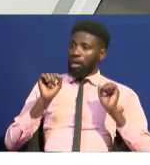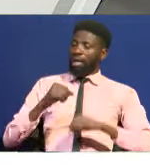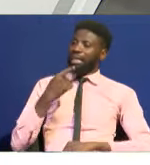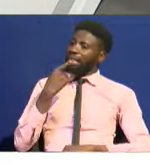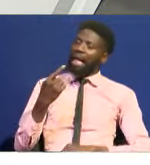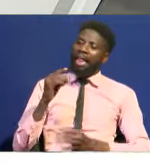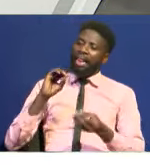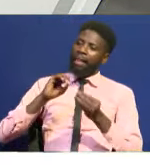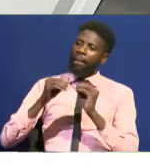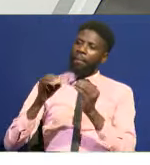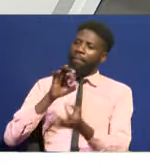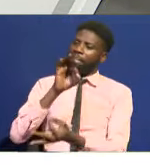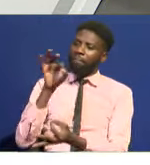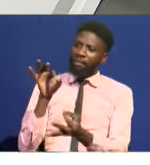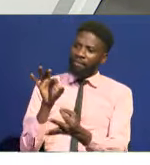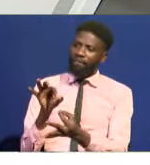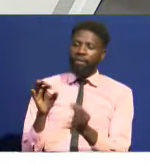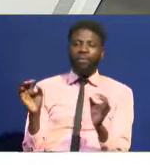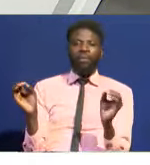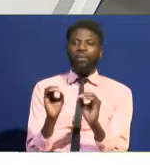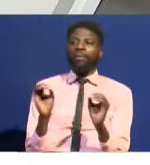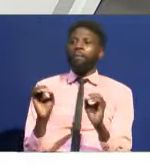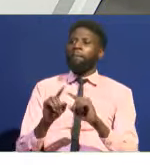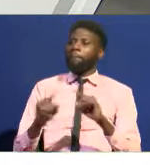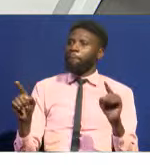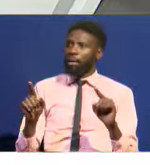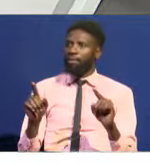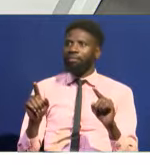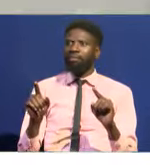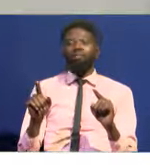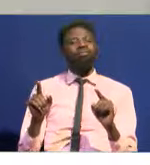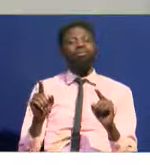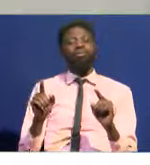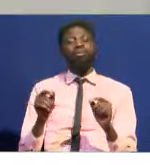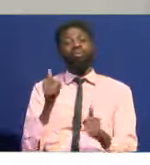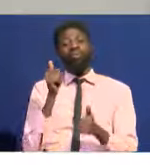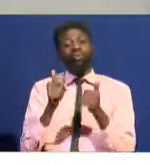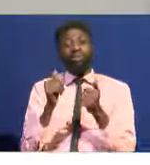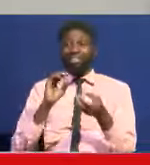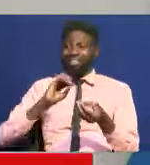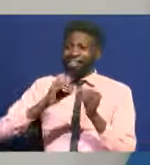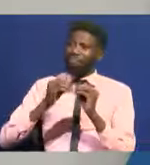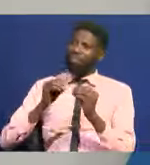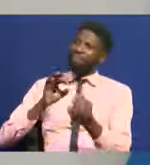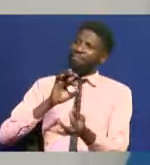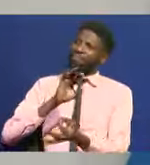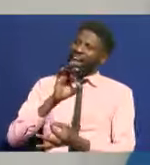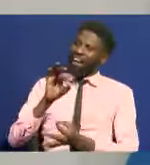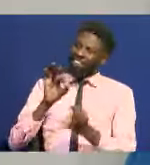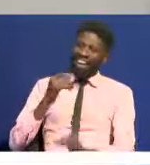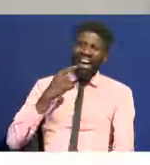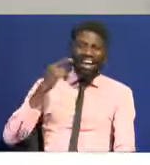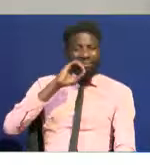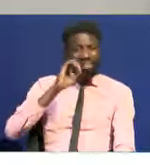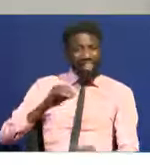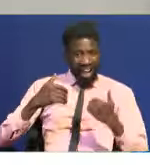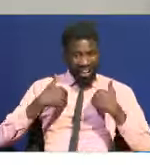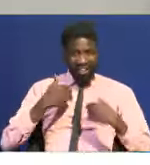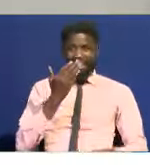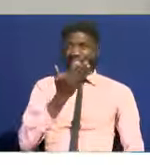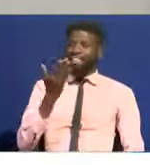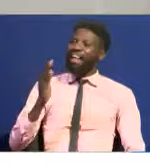figures. And there is no figure that is always exact when statistics are being carried on.